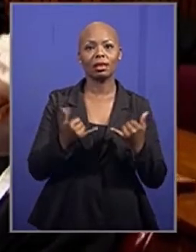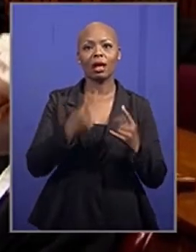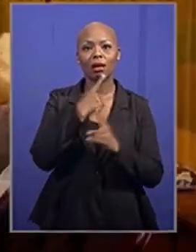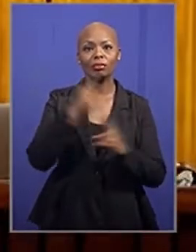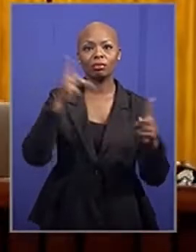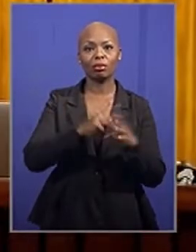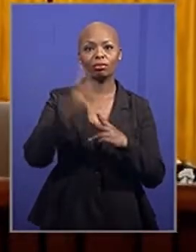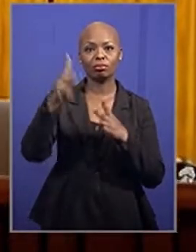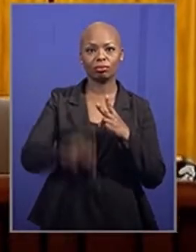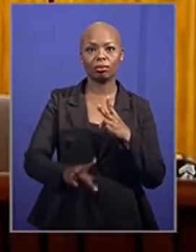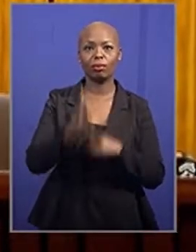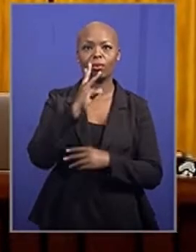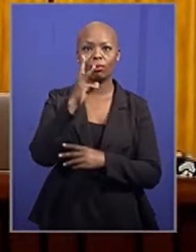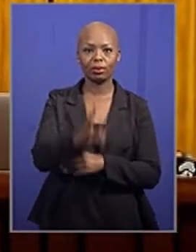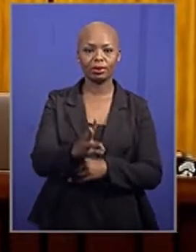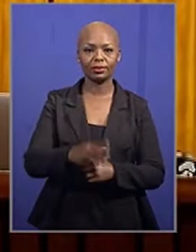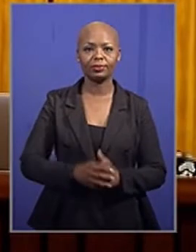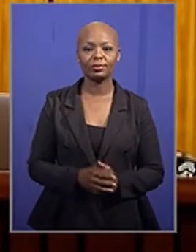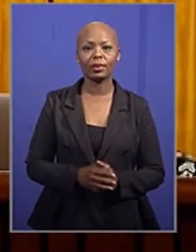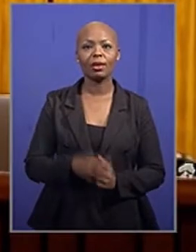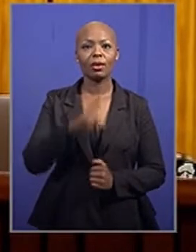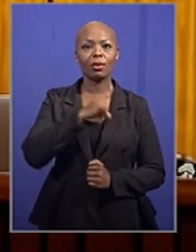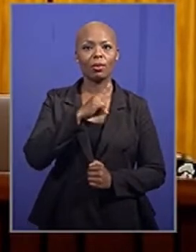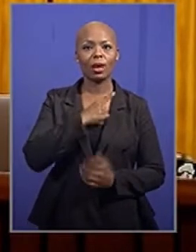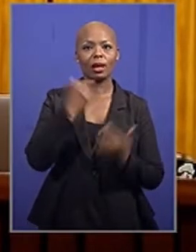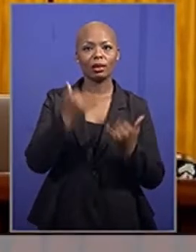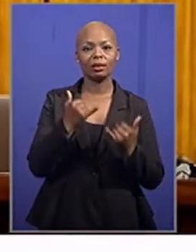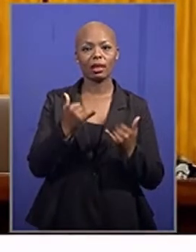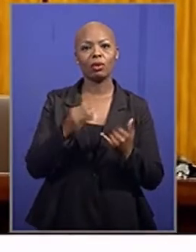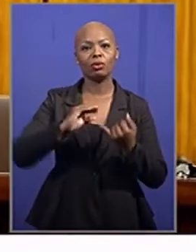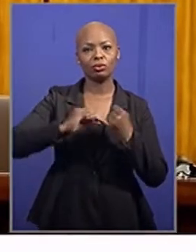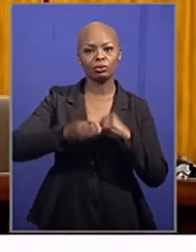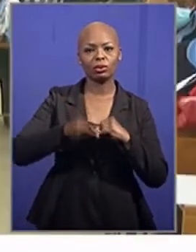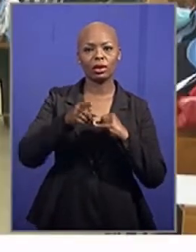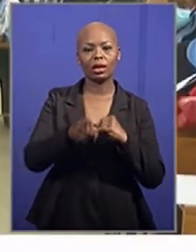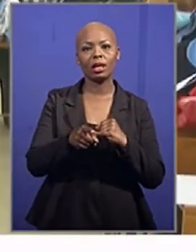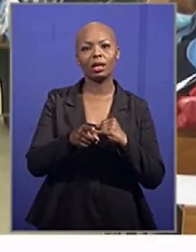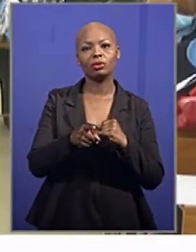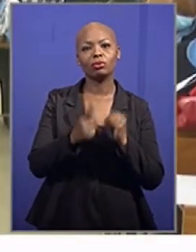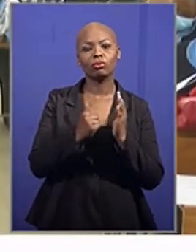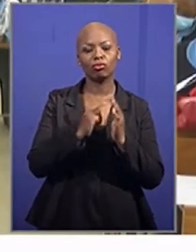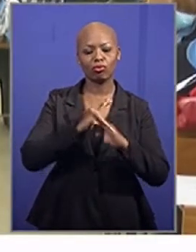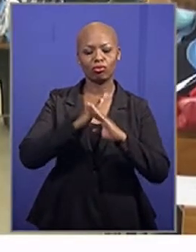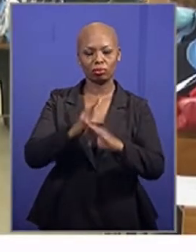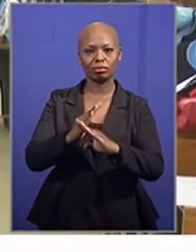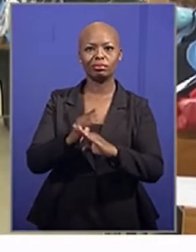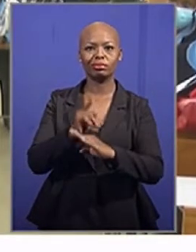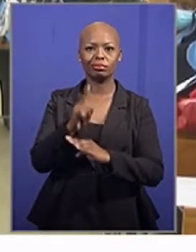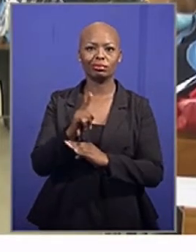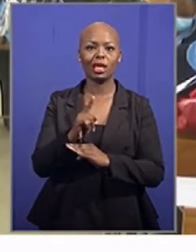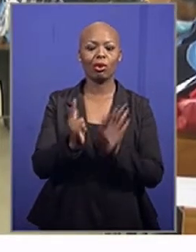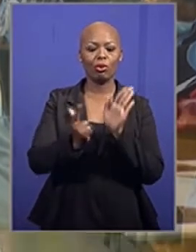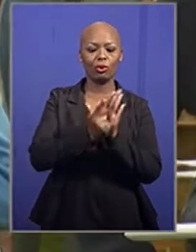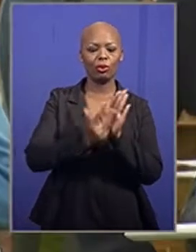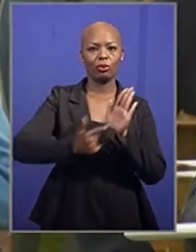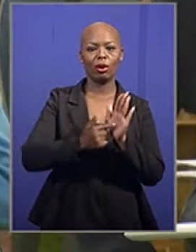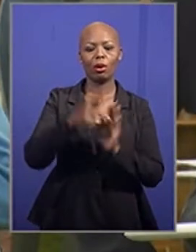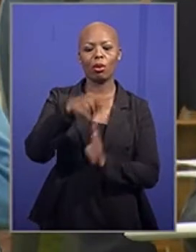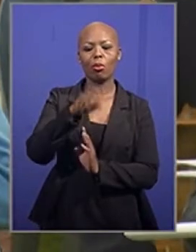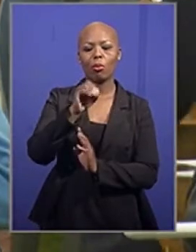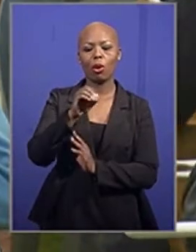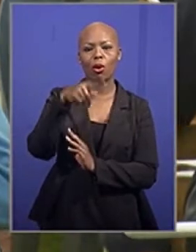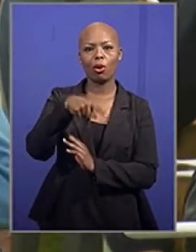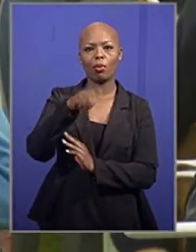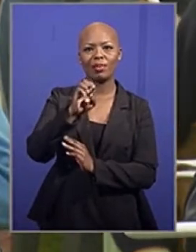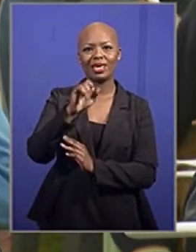fela baithuti ka nama go šireletša bosephiri wa bona go ya ka molawana wa tšhireletšo ya tshedimošo ya sebele popia o